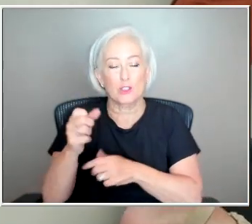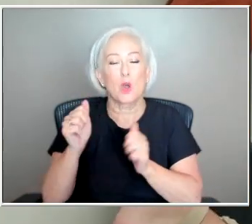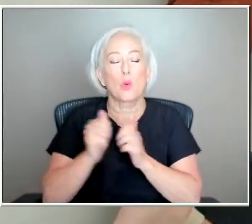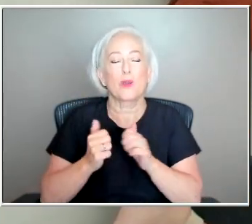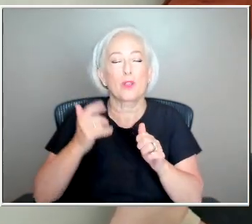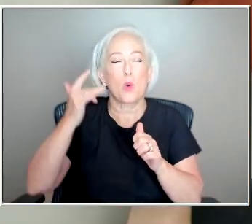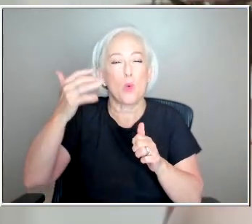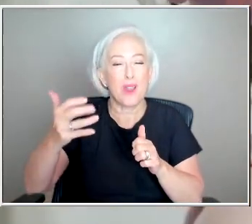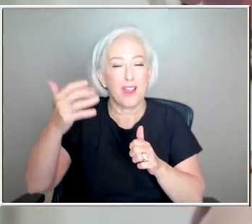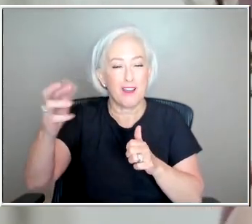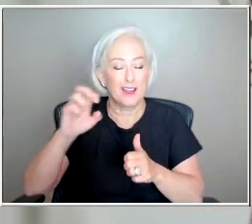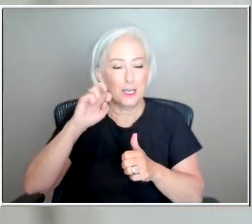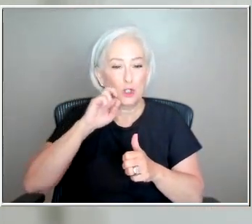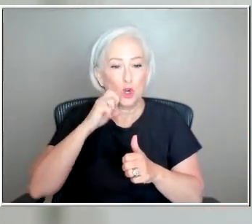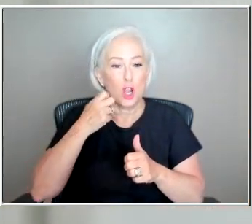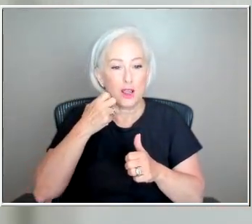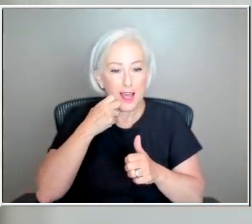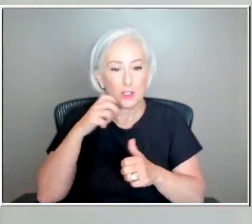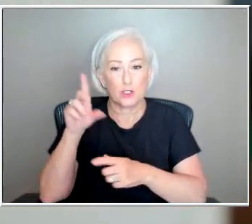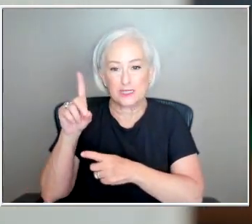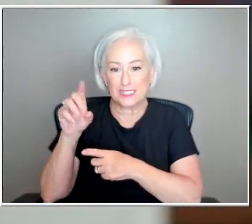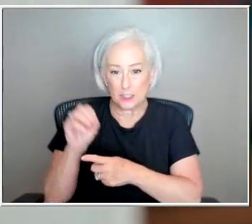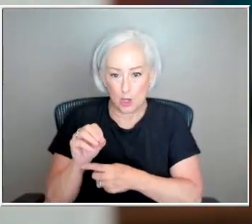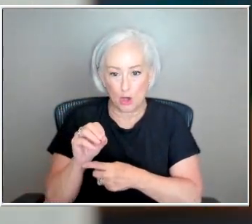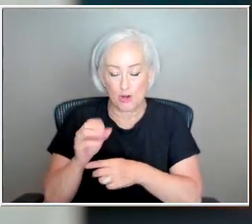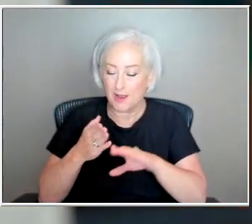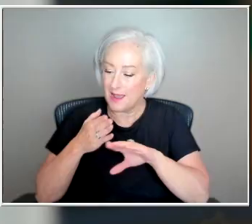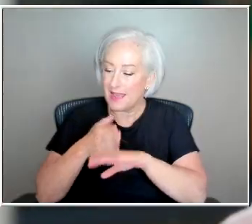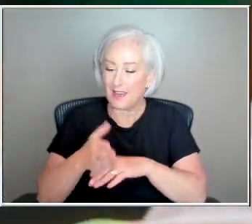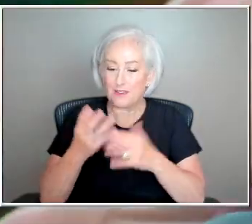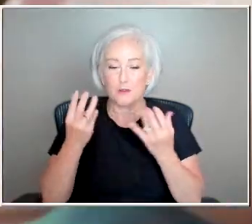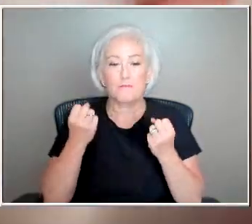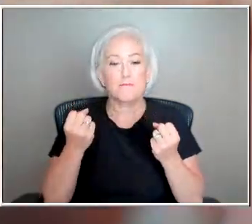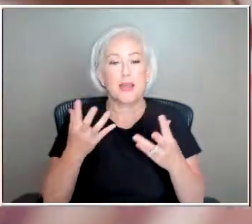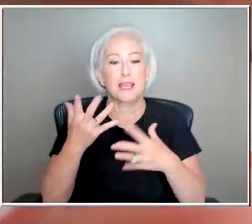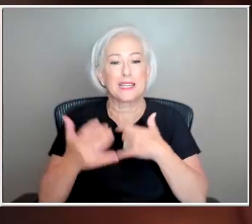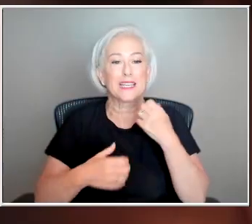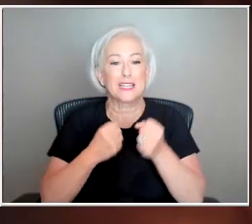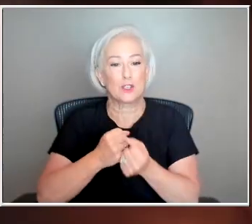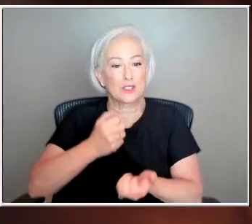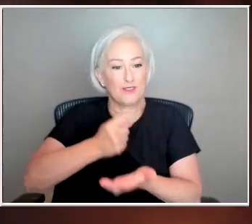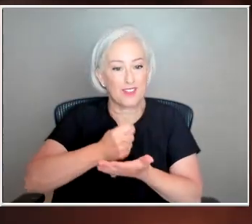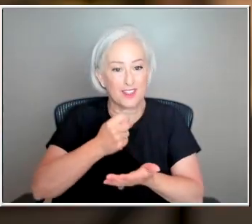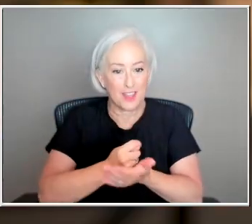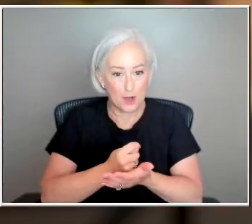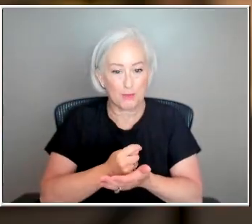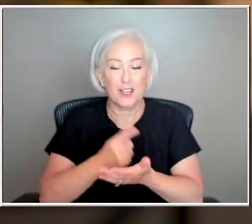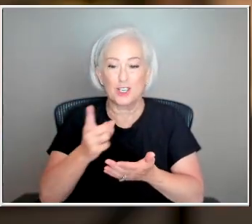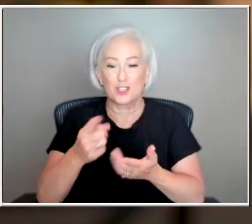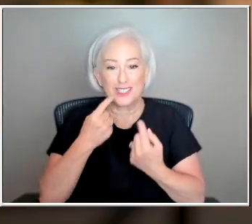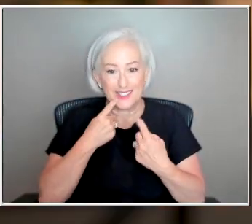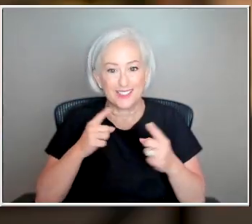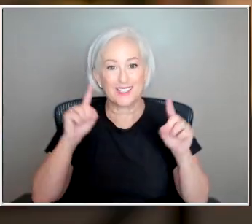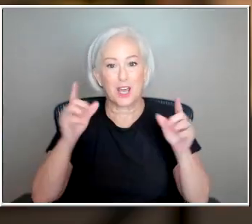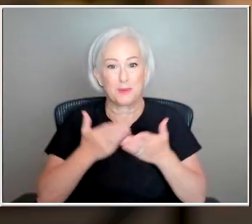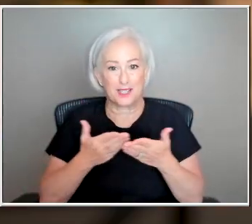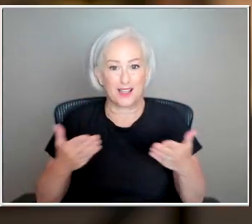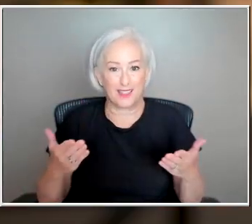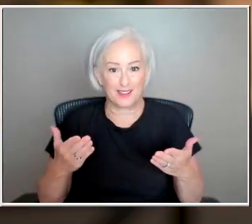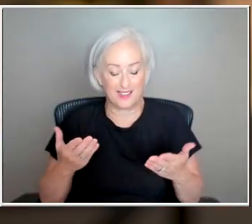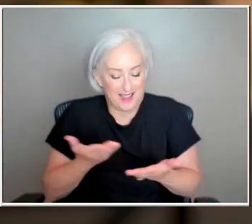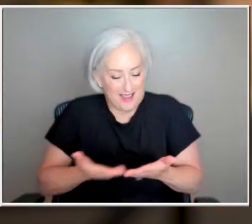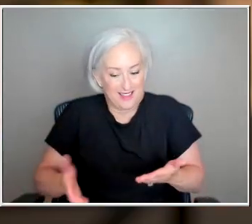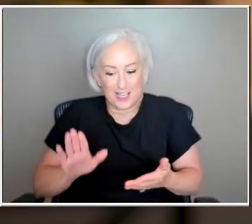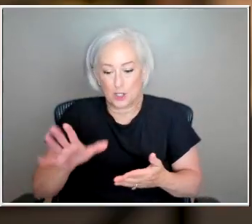now accomplishing things that her parents weren't sure that they would ever see. It's awesome to be able to come home and